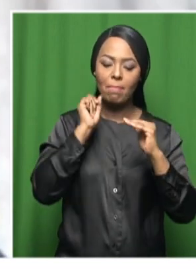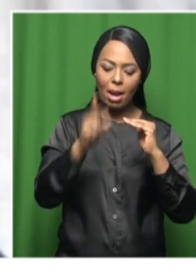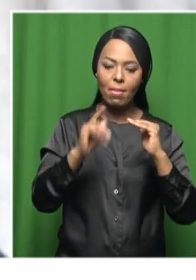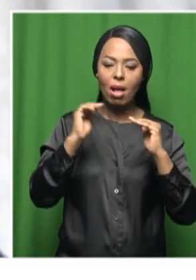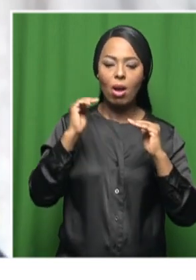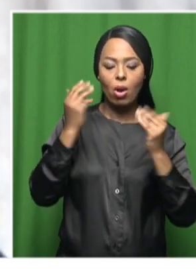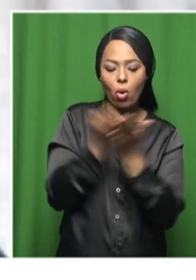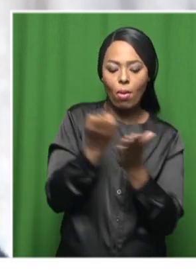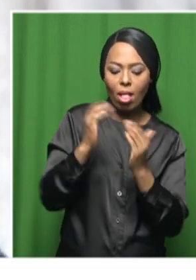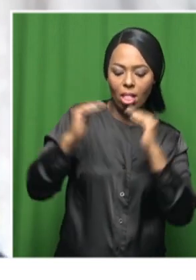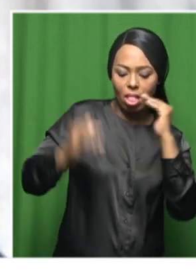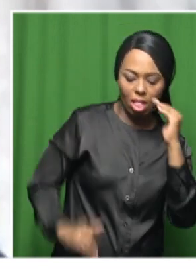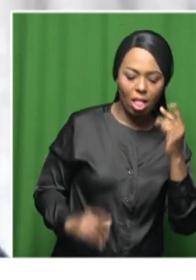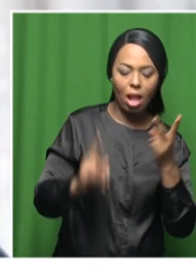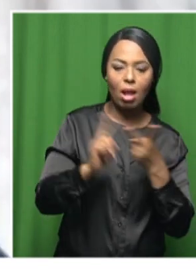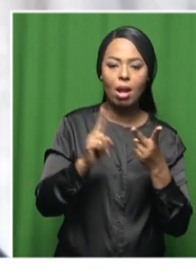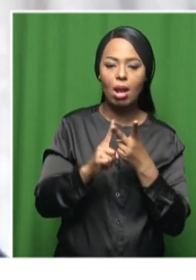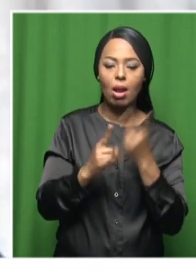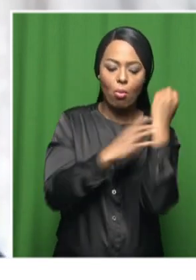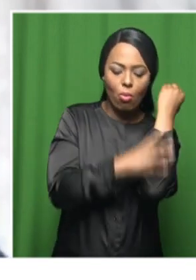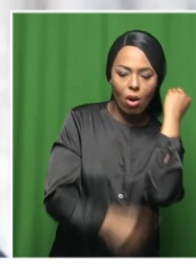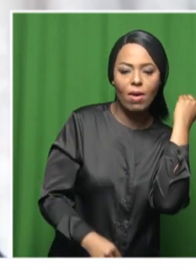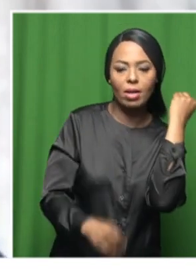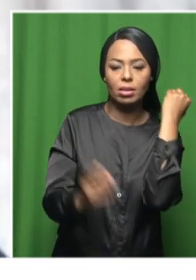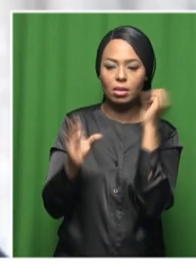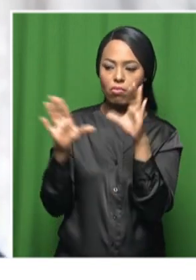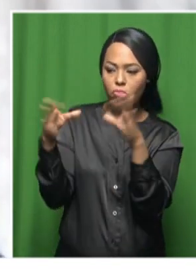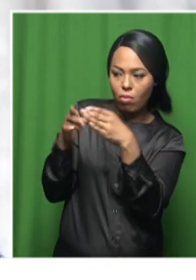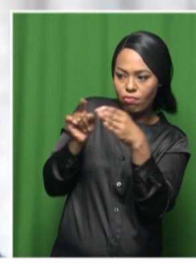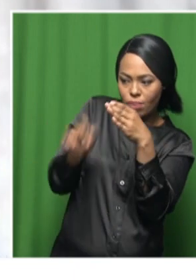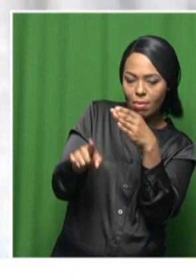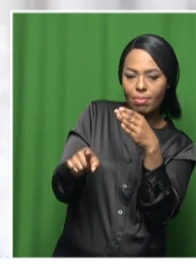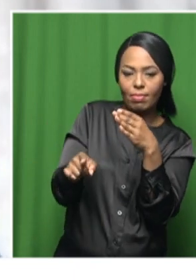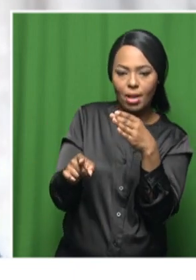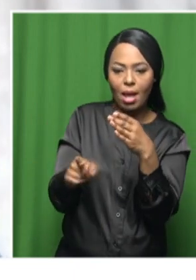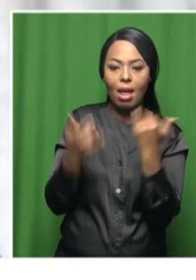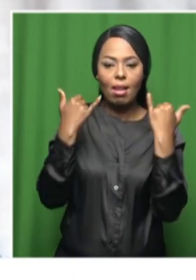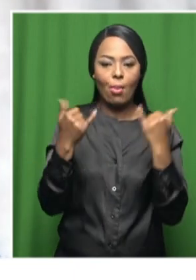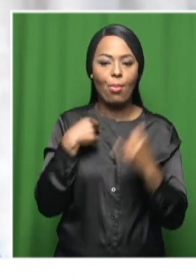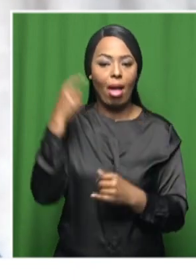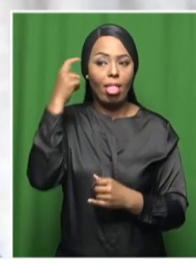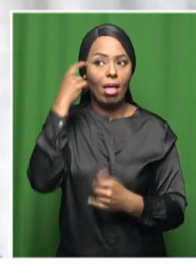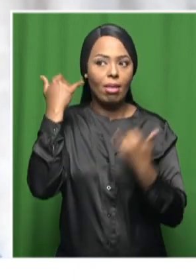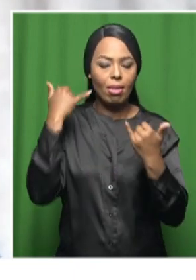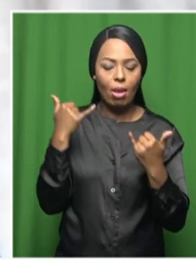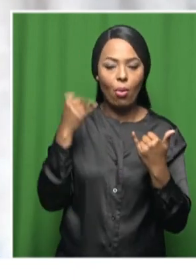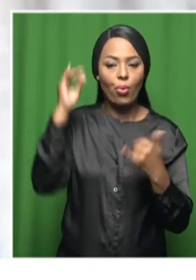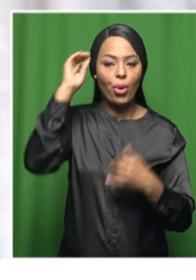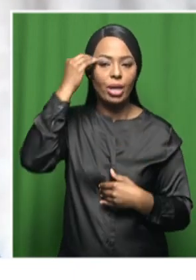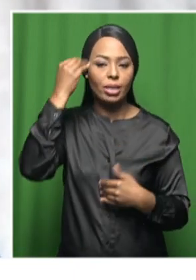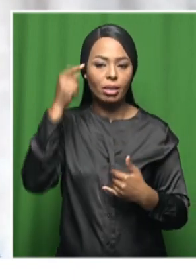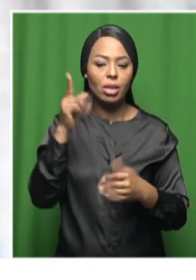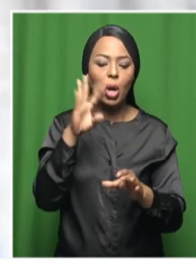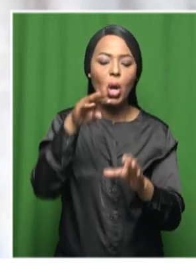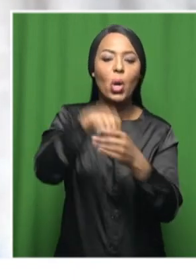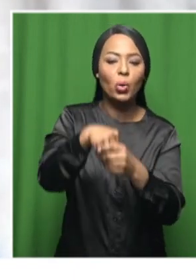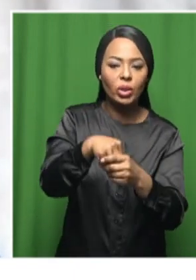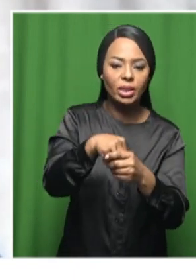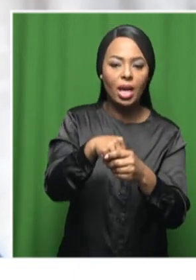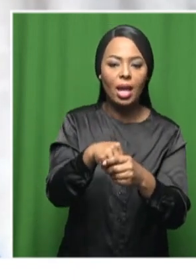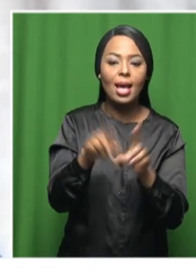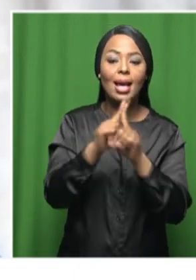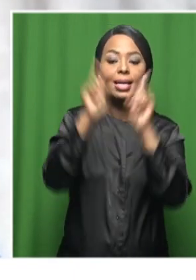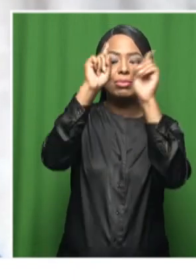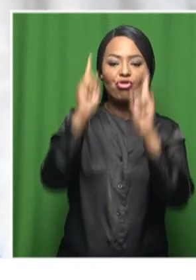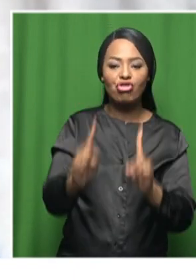rates, as many of those factors starts escalating. So I think with the emphasis here on inclusion and especially